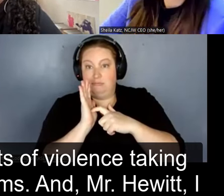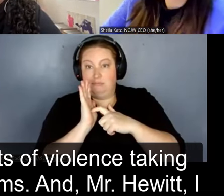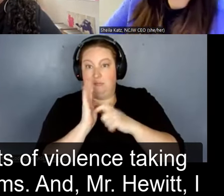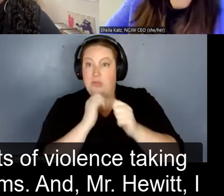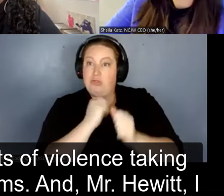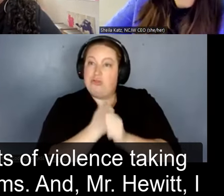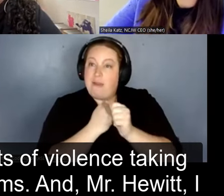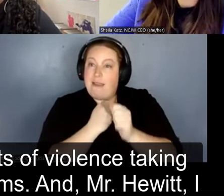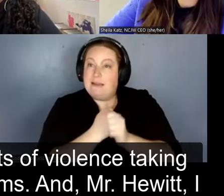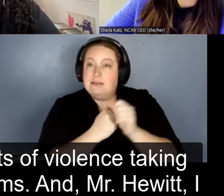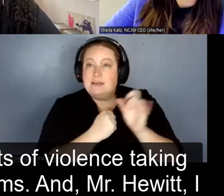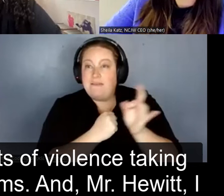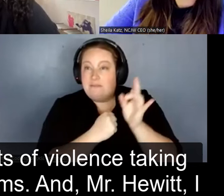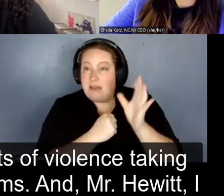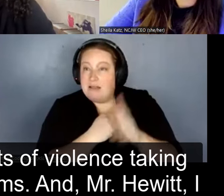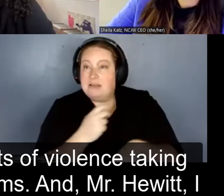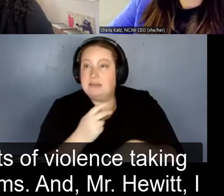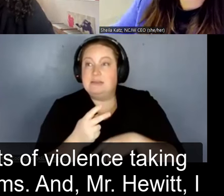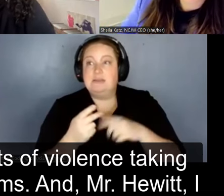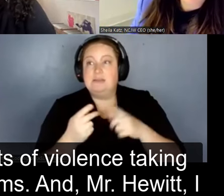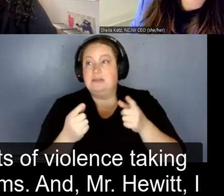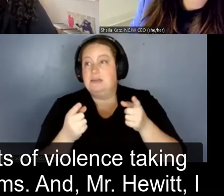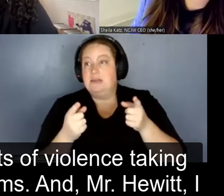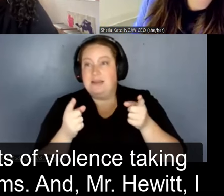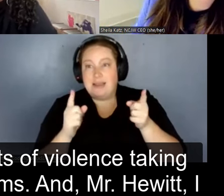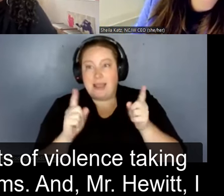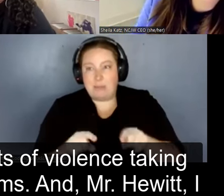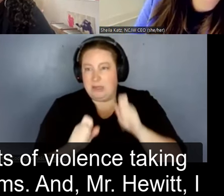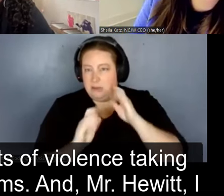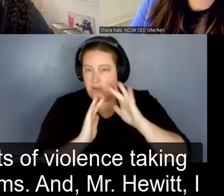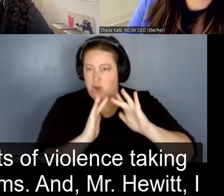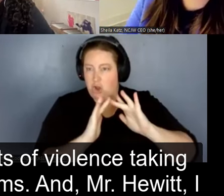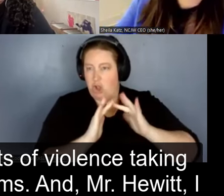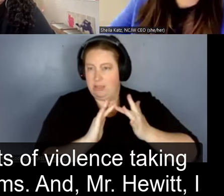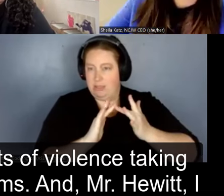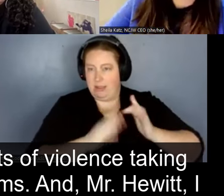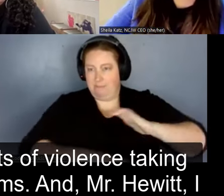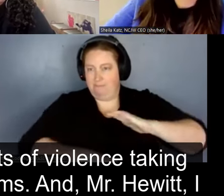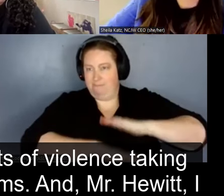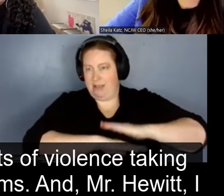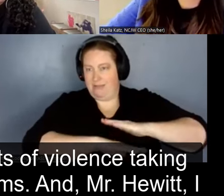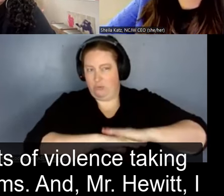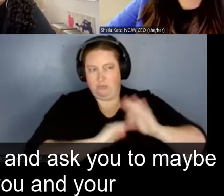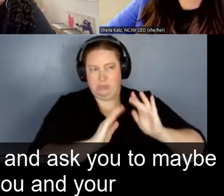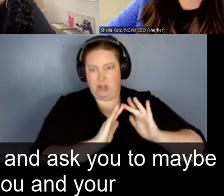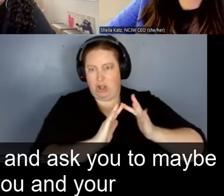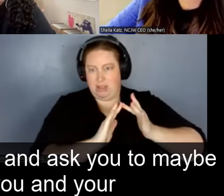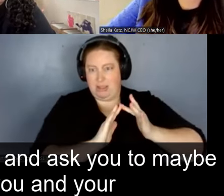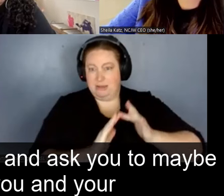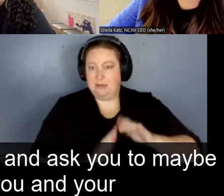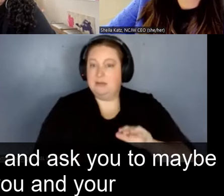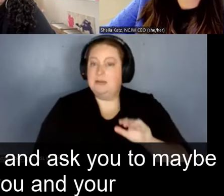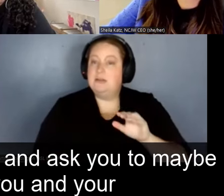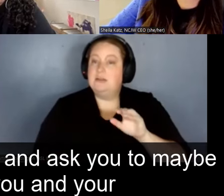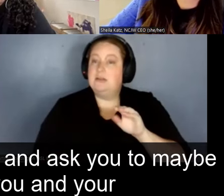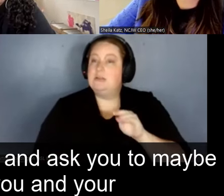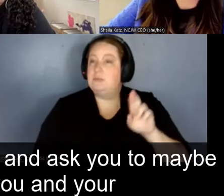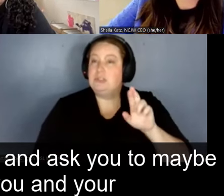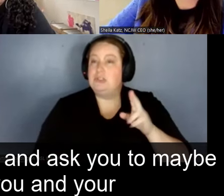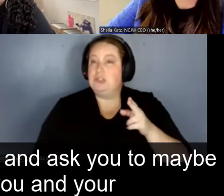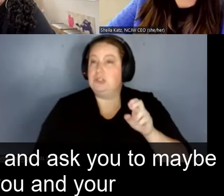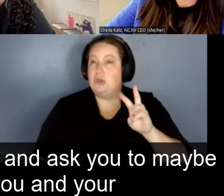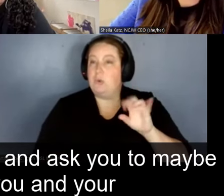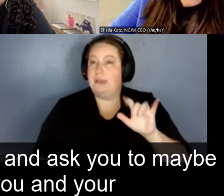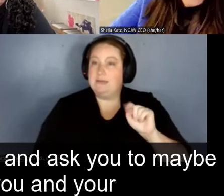threats of violence taking place on online platforms. And Mr. Hewitt, I want to come to you for this one